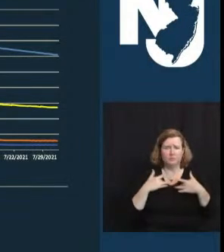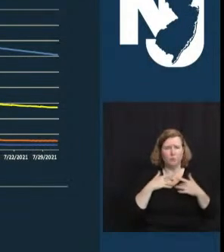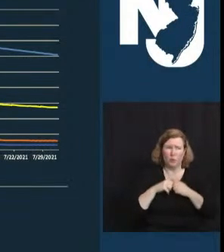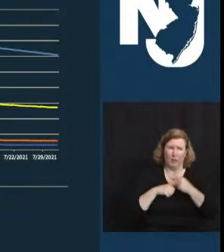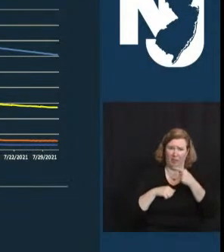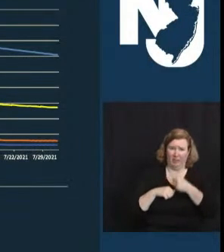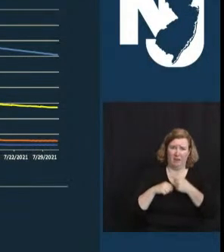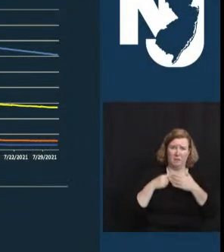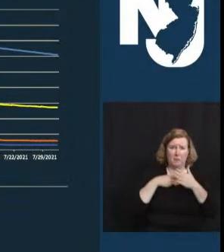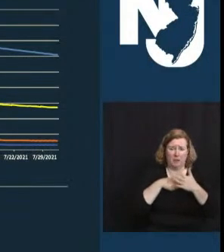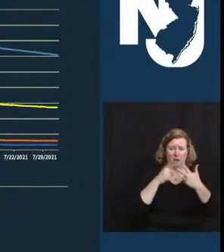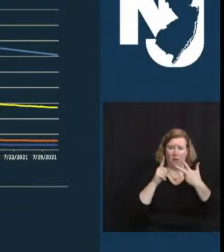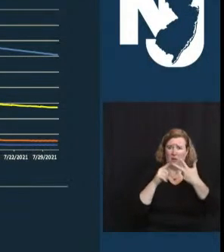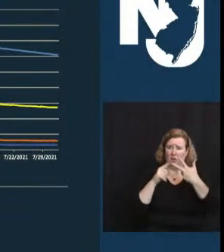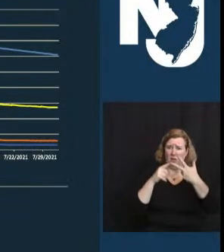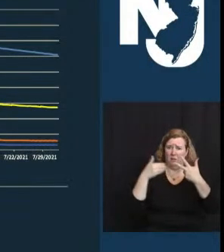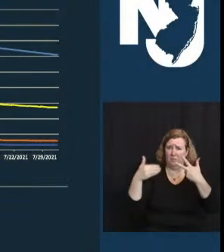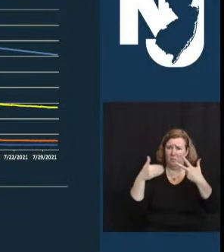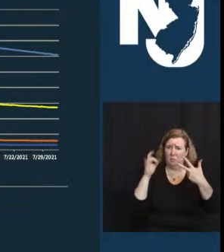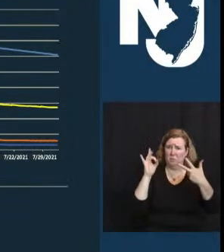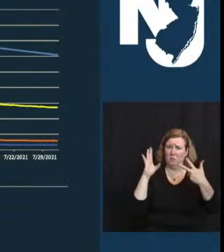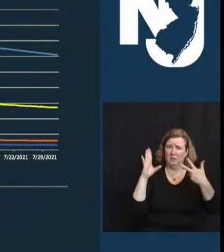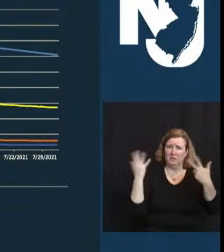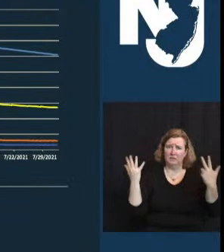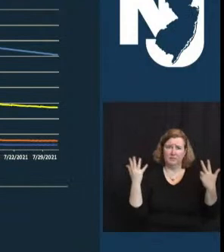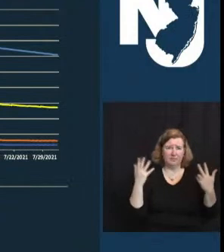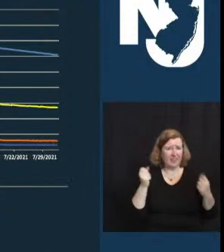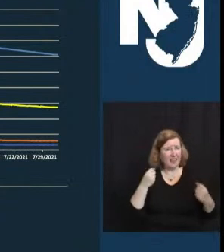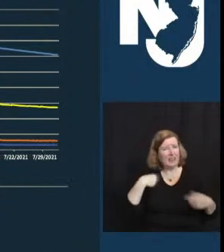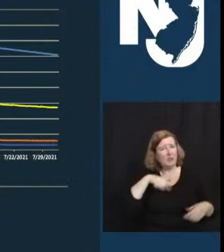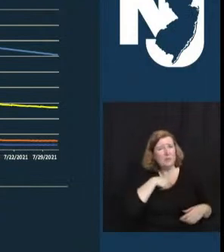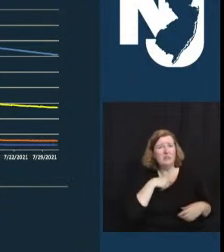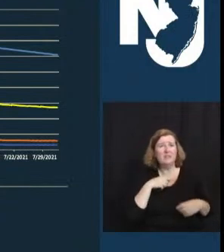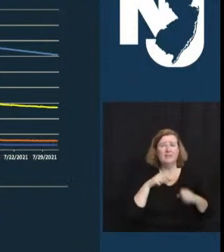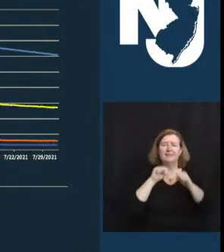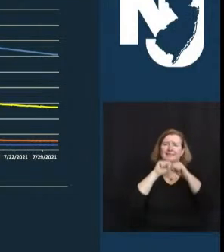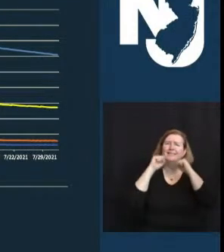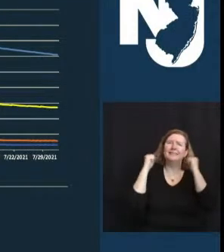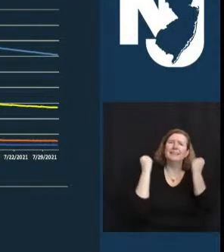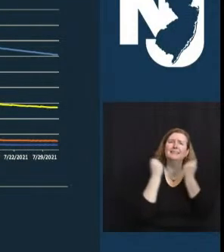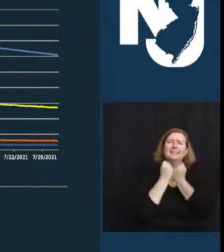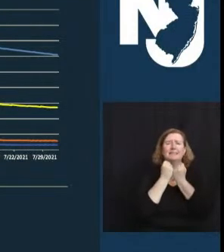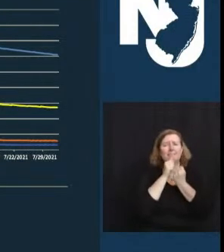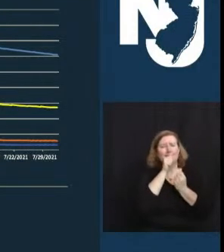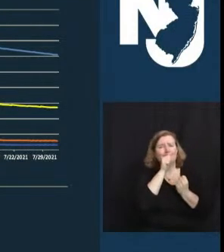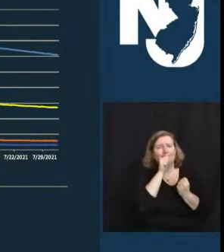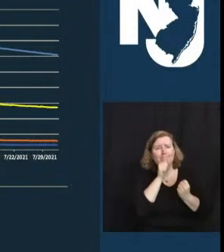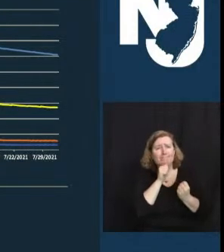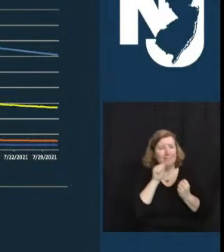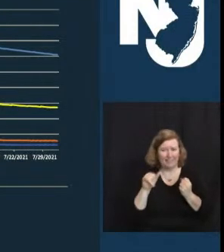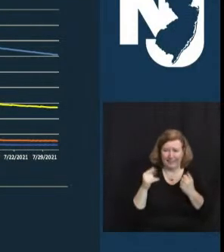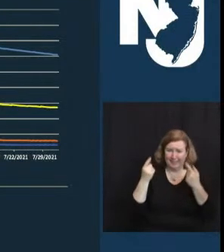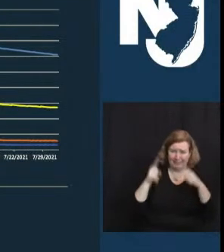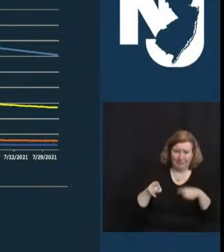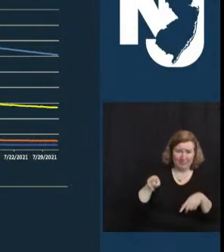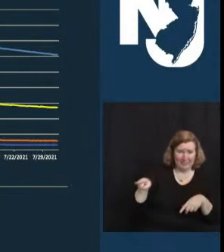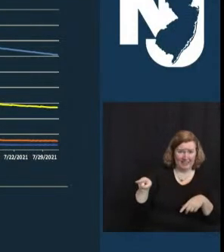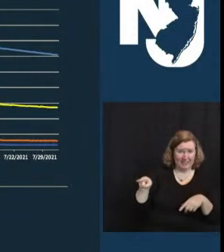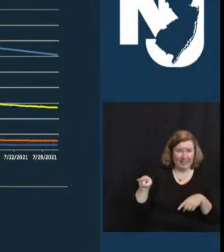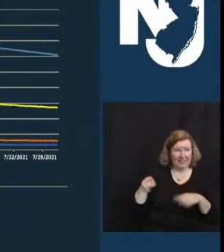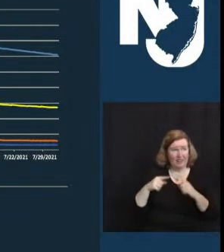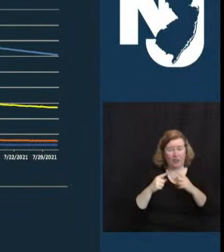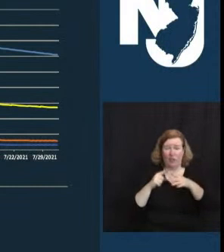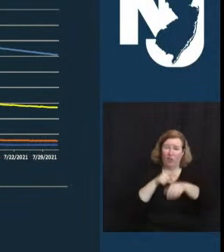that, our ability as a society to stay the course throughout that longer